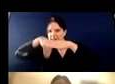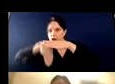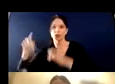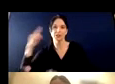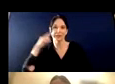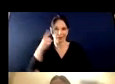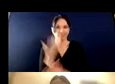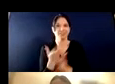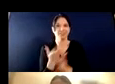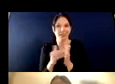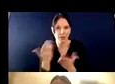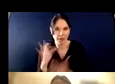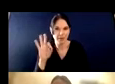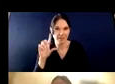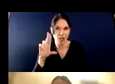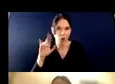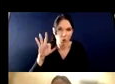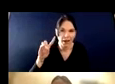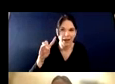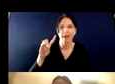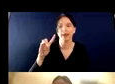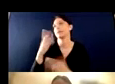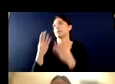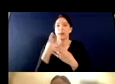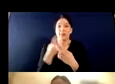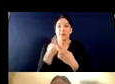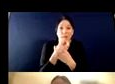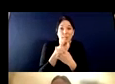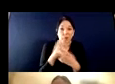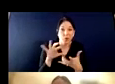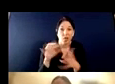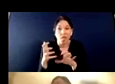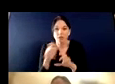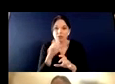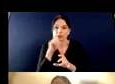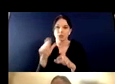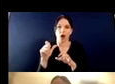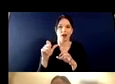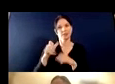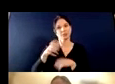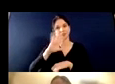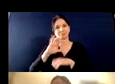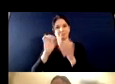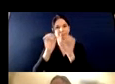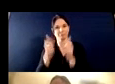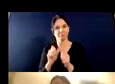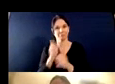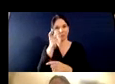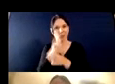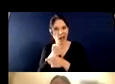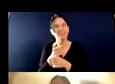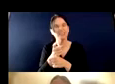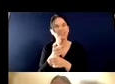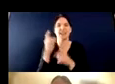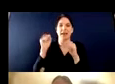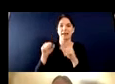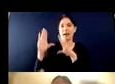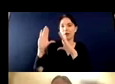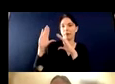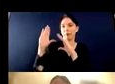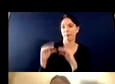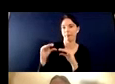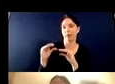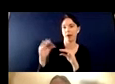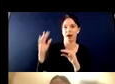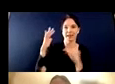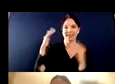atypical function of the middle ear bones, etc., that is dampening sound. So essentially, any blockage in the middle